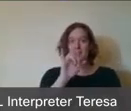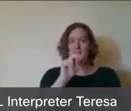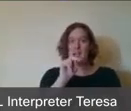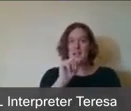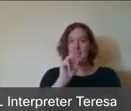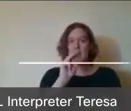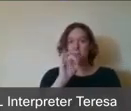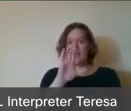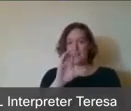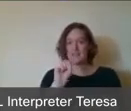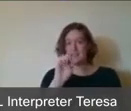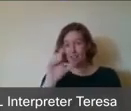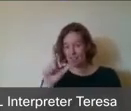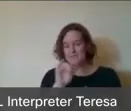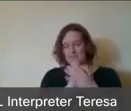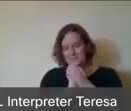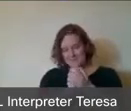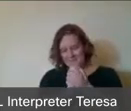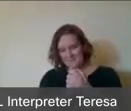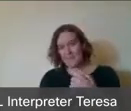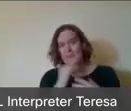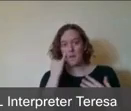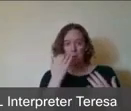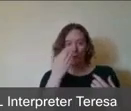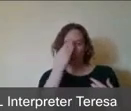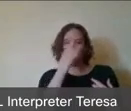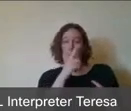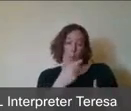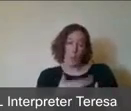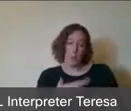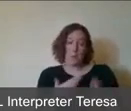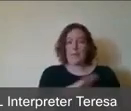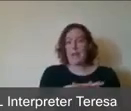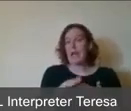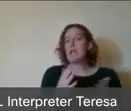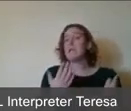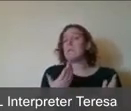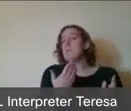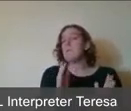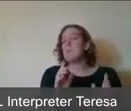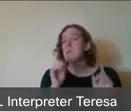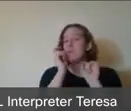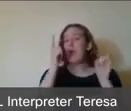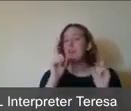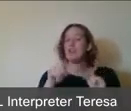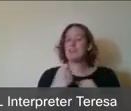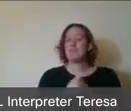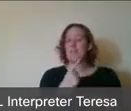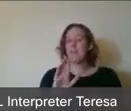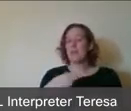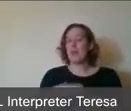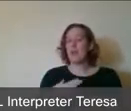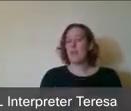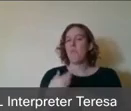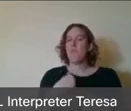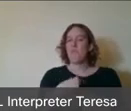So congratulations. If you want me to know who you are, there may be a nice little surprise in it for you. Just chat me your name and performance will get something together for